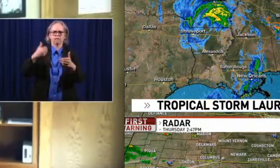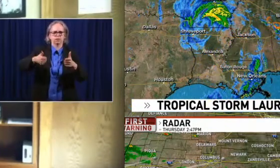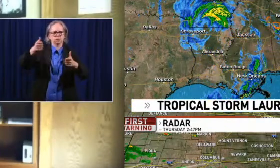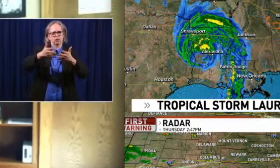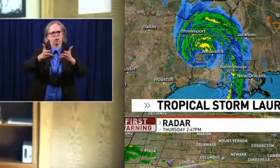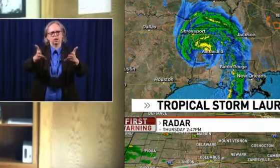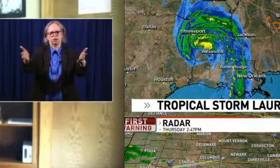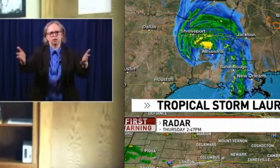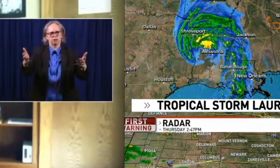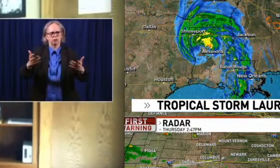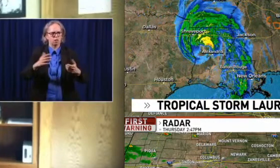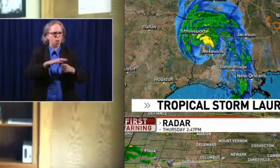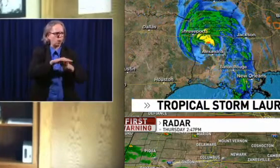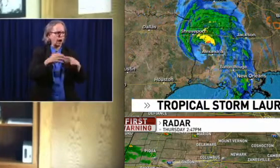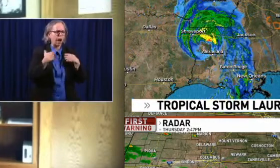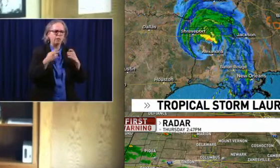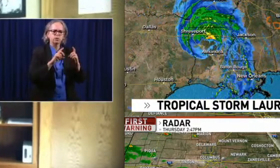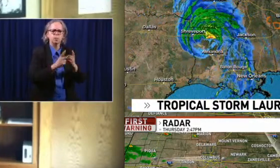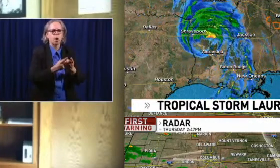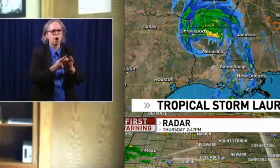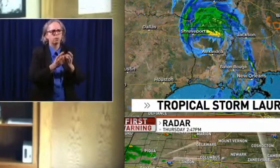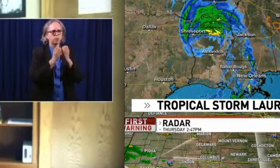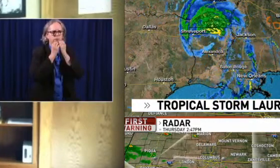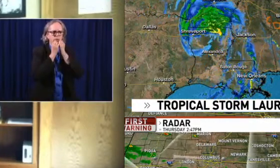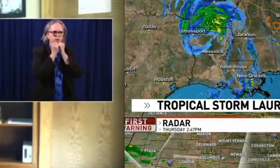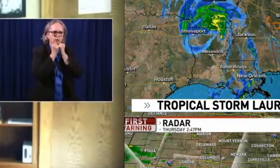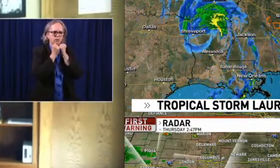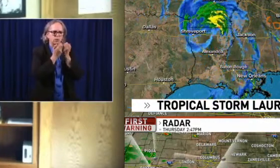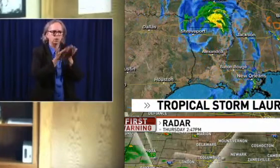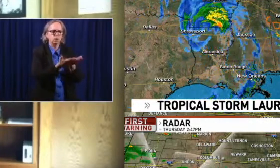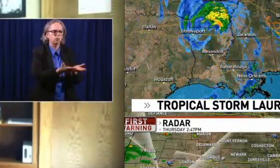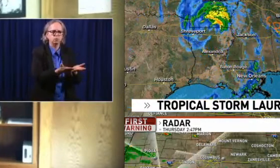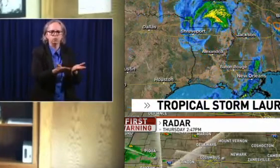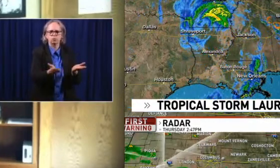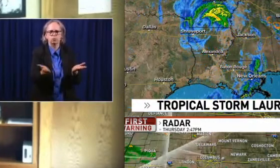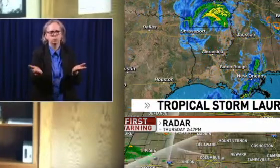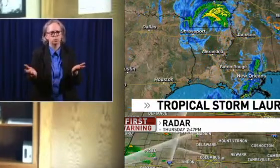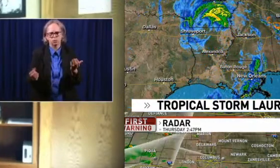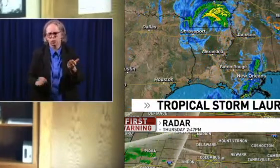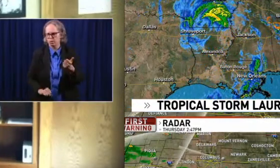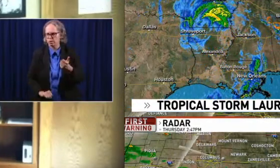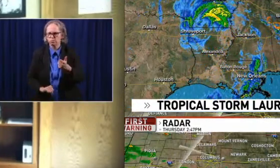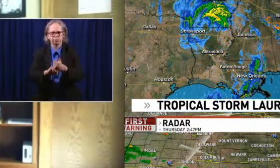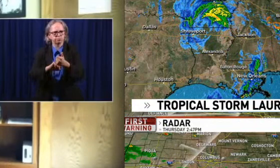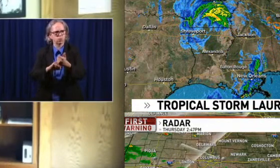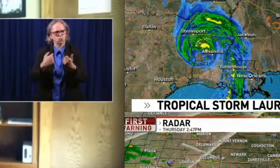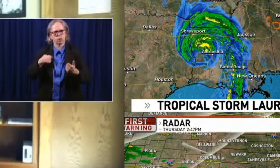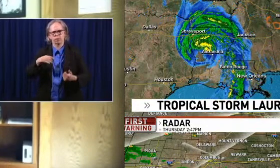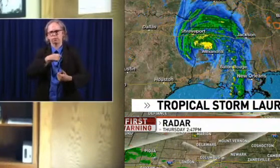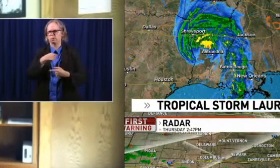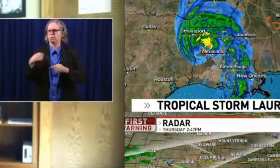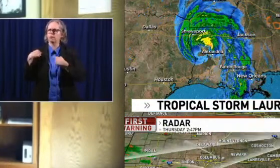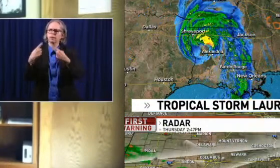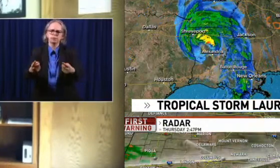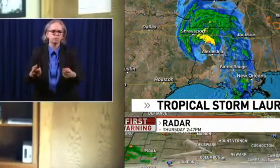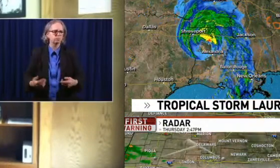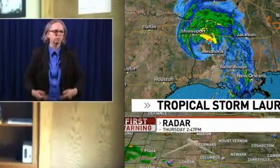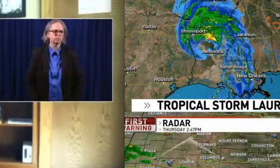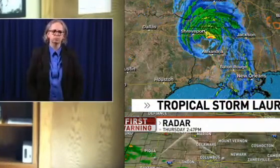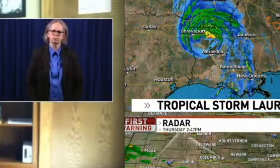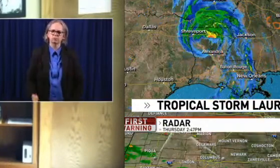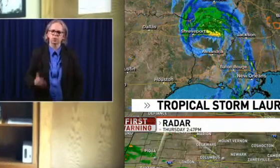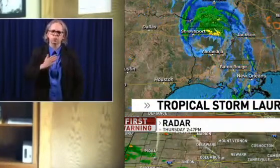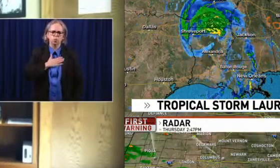health departments, our folks here, I know, have been lockstep with us, working collaboratively with our people from